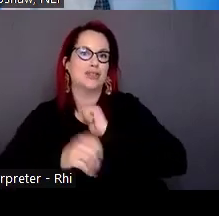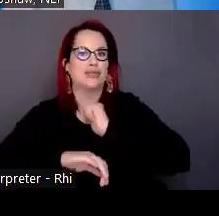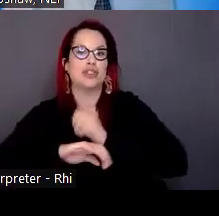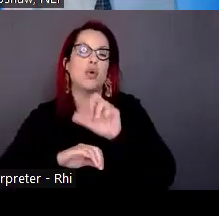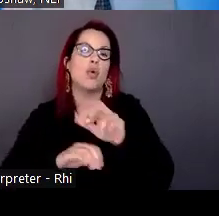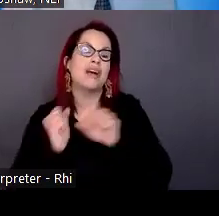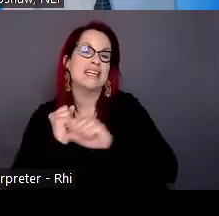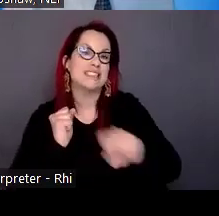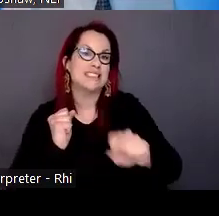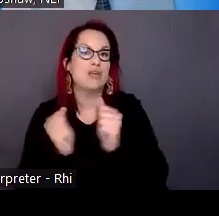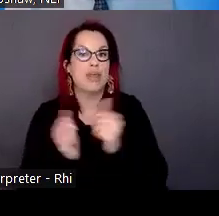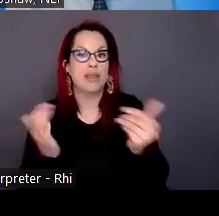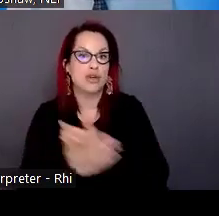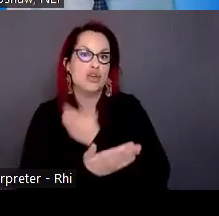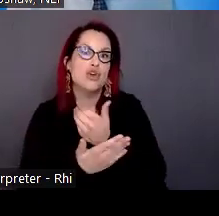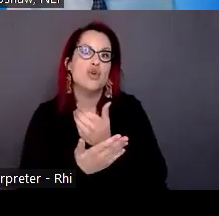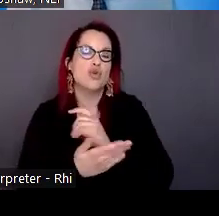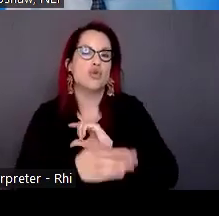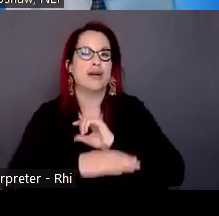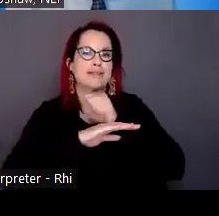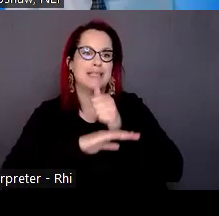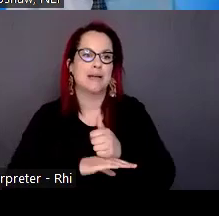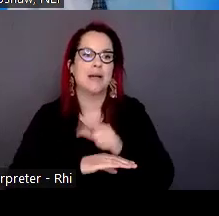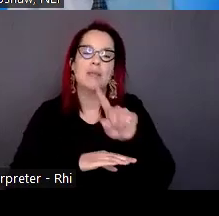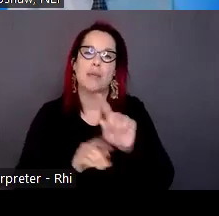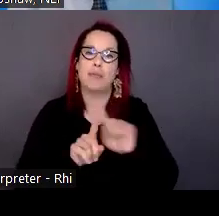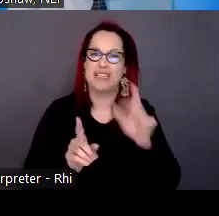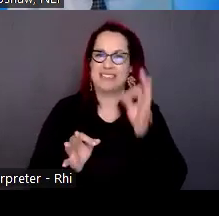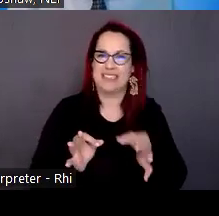And a decision was made that there will not be any